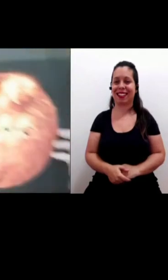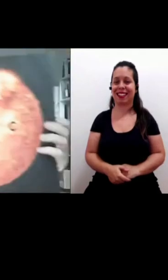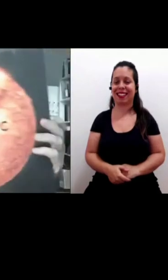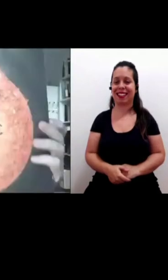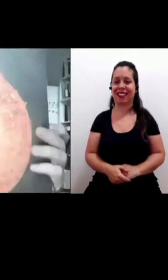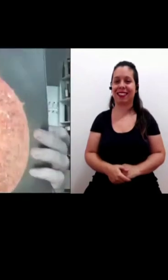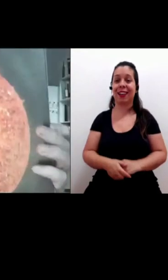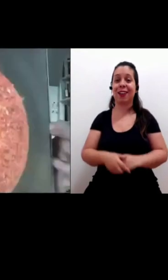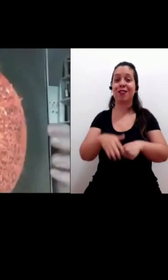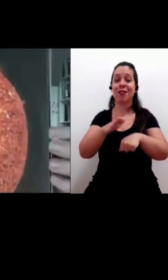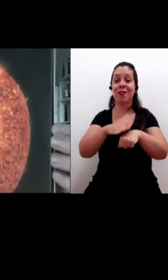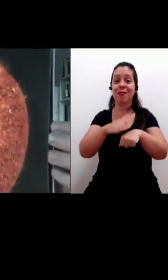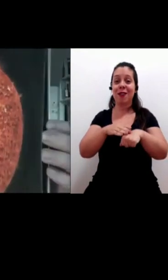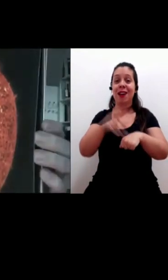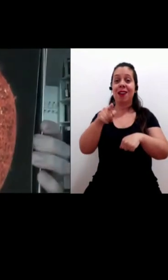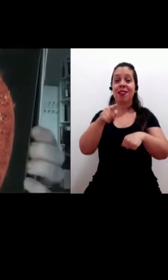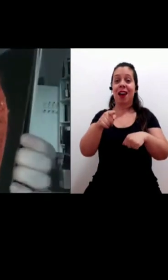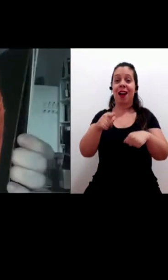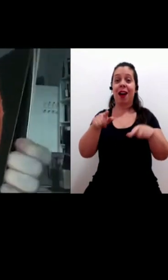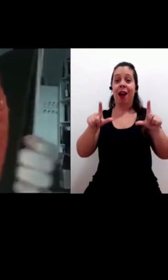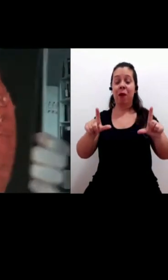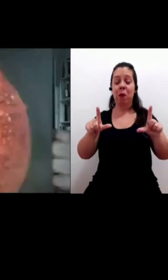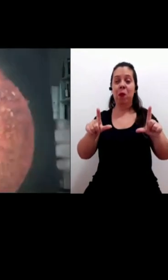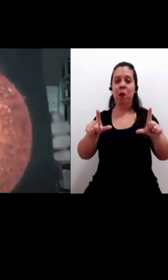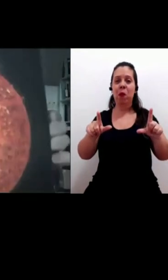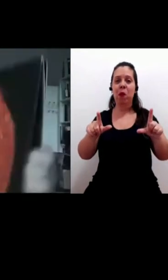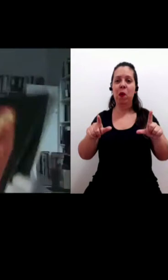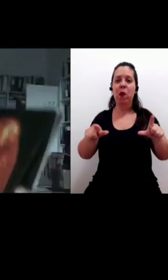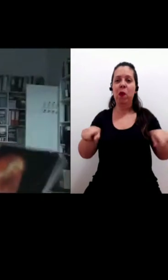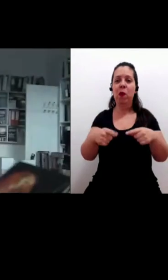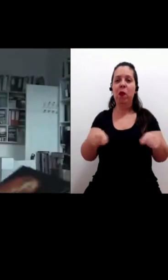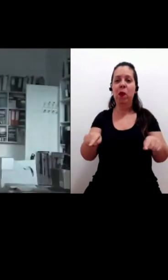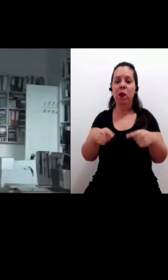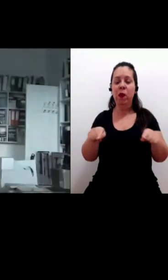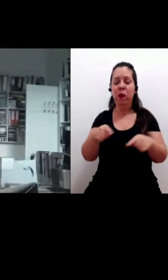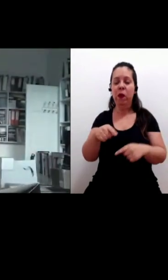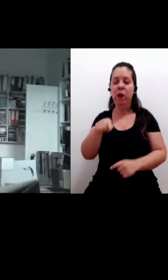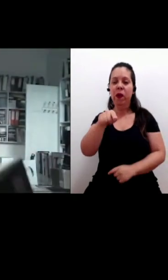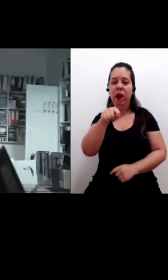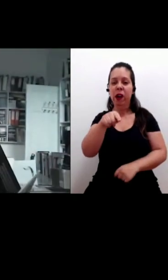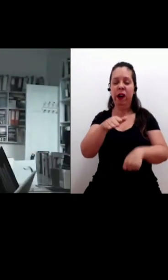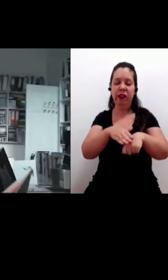The great British band. Oh, great. Did an album and